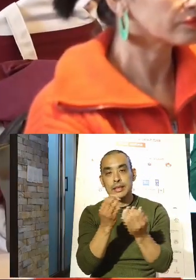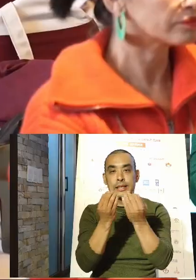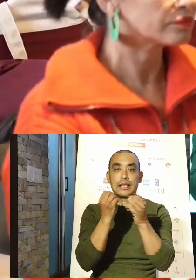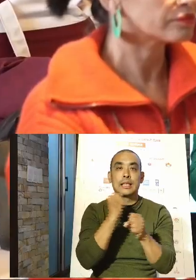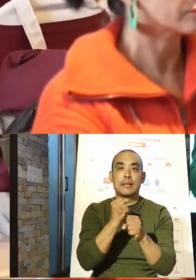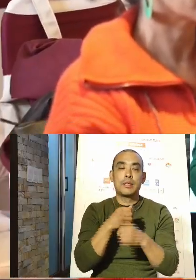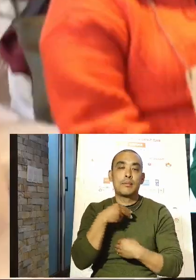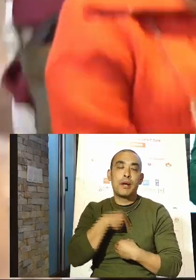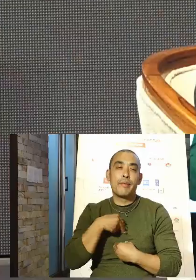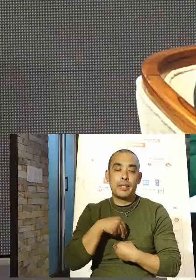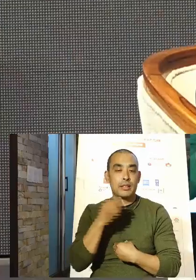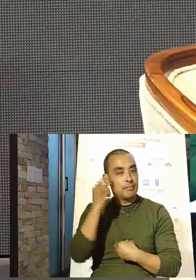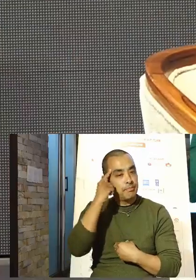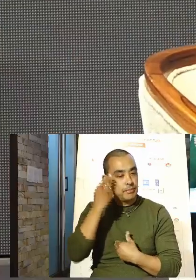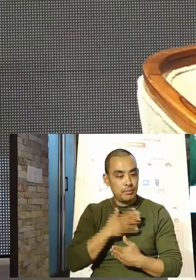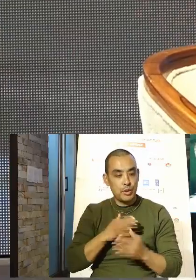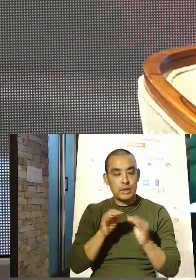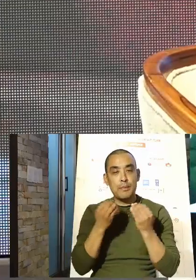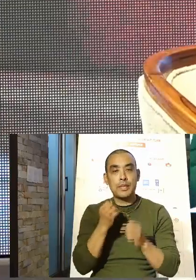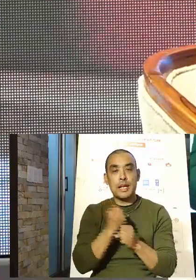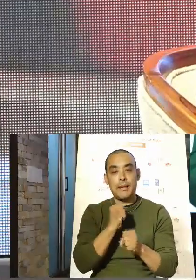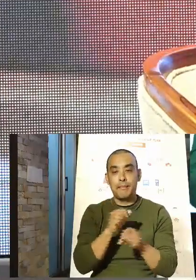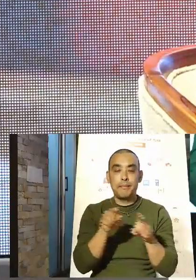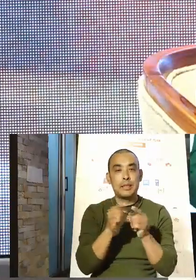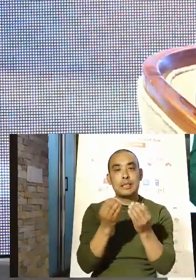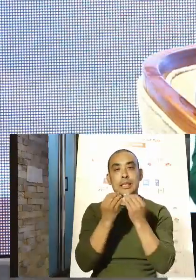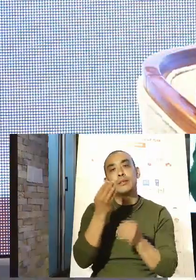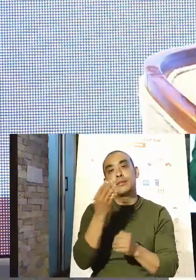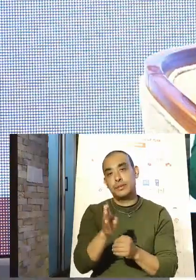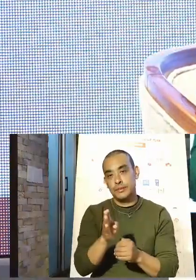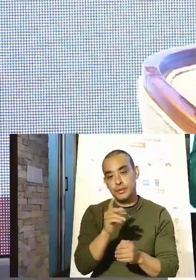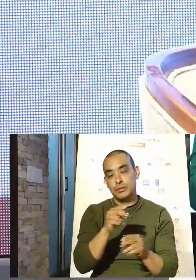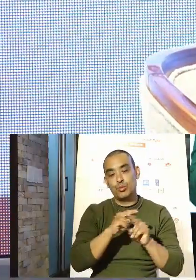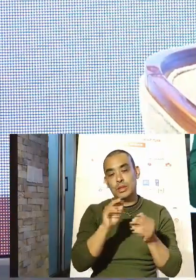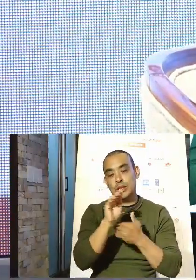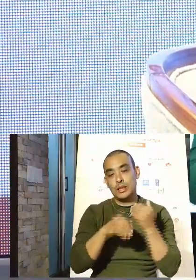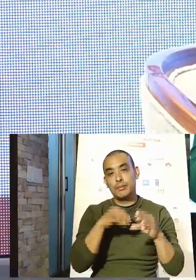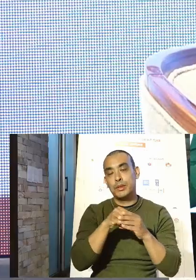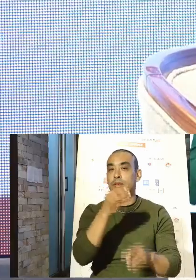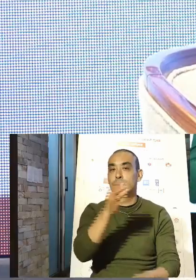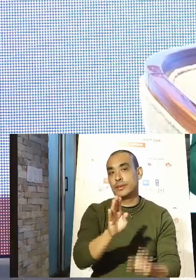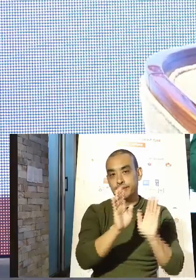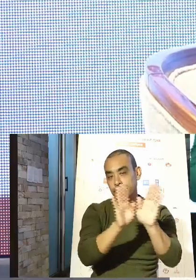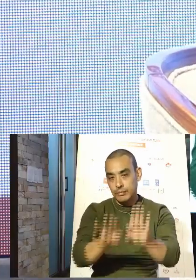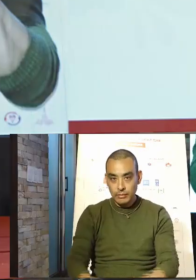the emotional and mental health component sessions as well as the part of this whole programming process. Thank